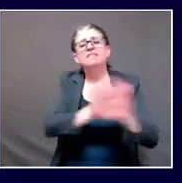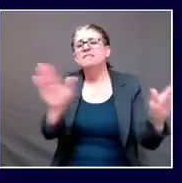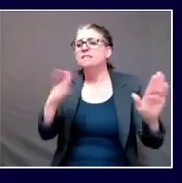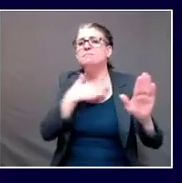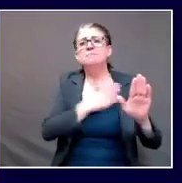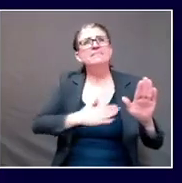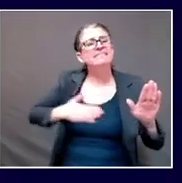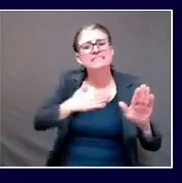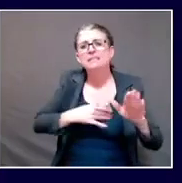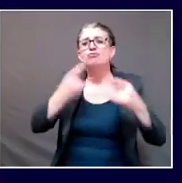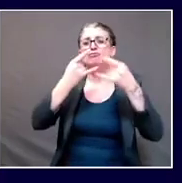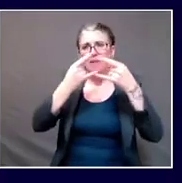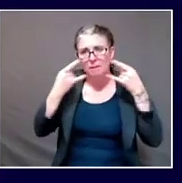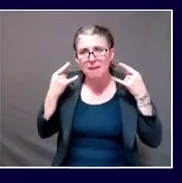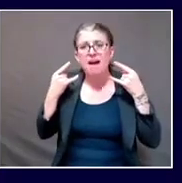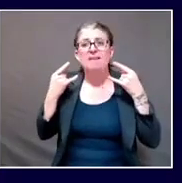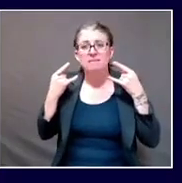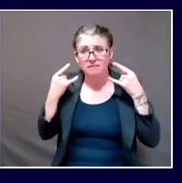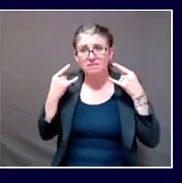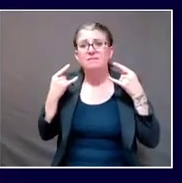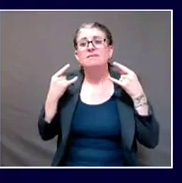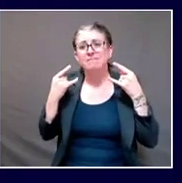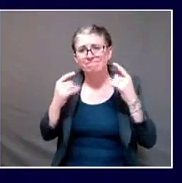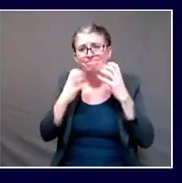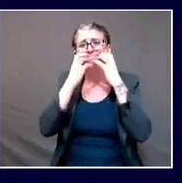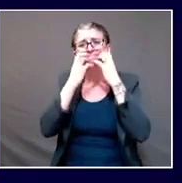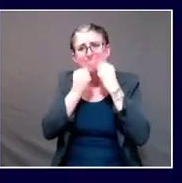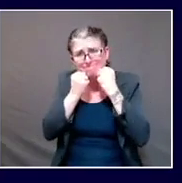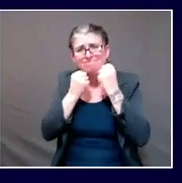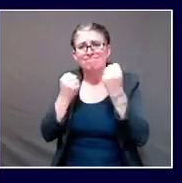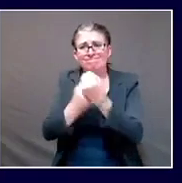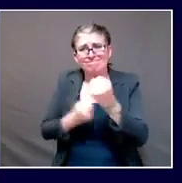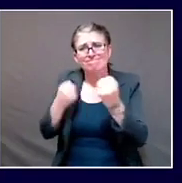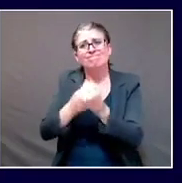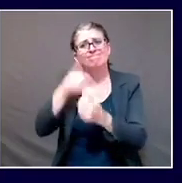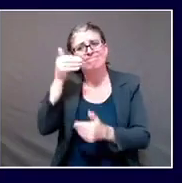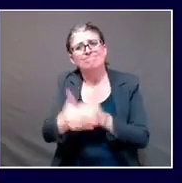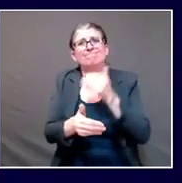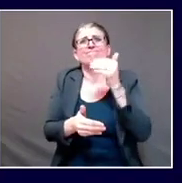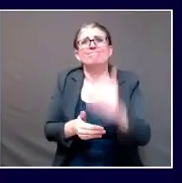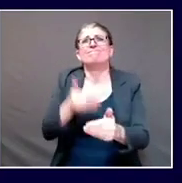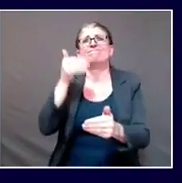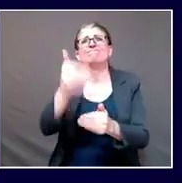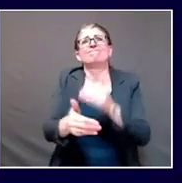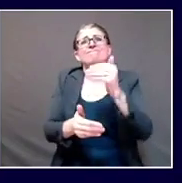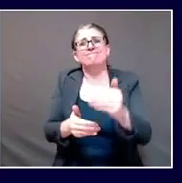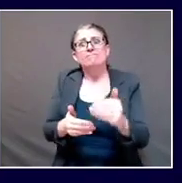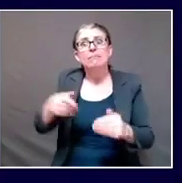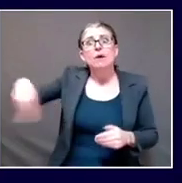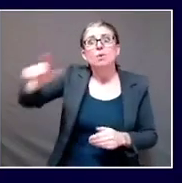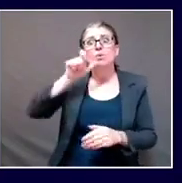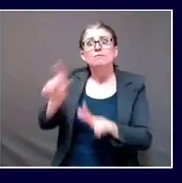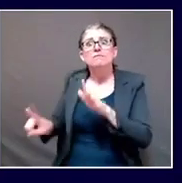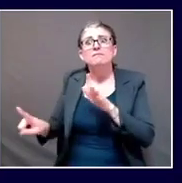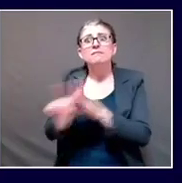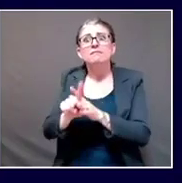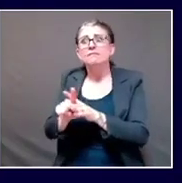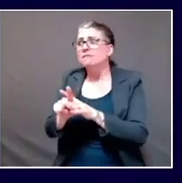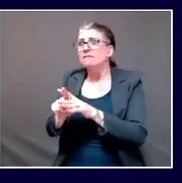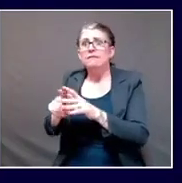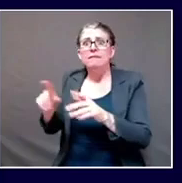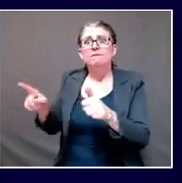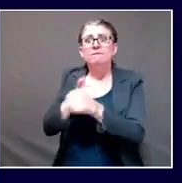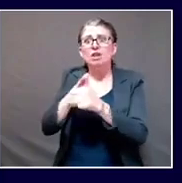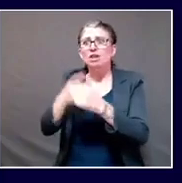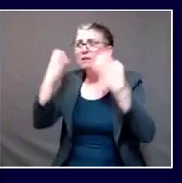season. Those people have been serving Maine on the front lines of this pandemic since the beginning. Look, those who are listening,